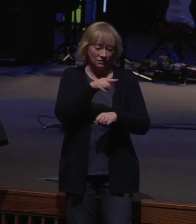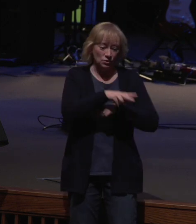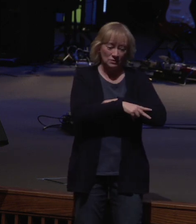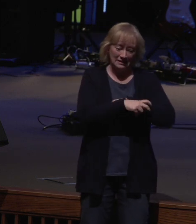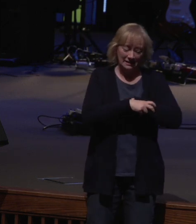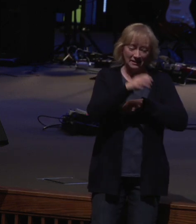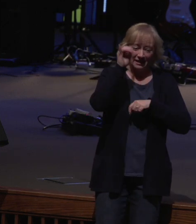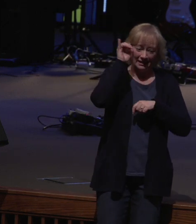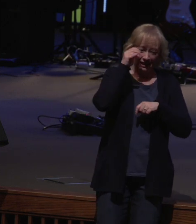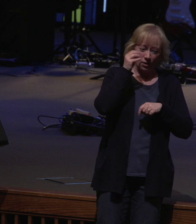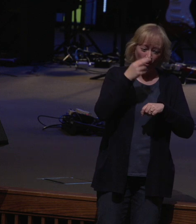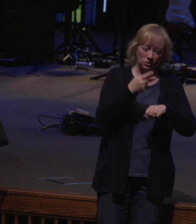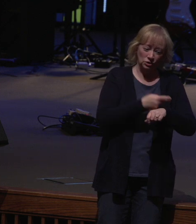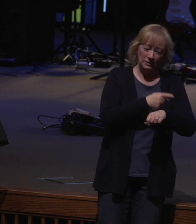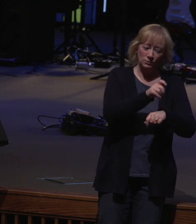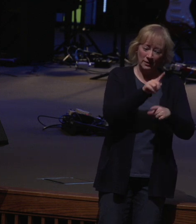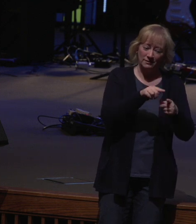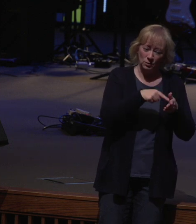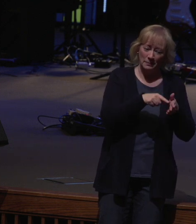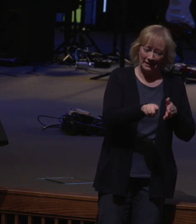sheep, you need to make restitution.